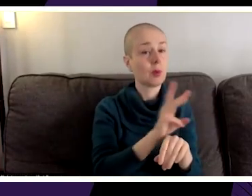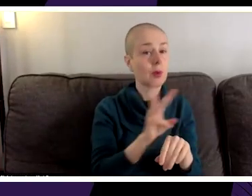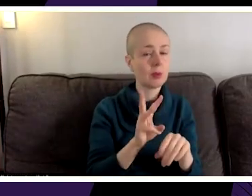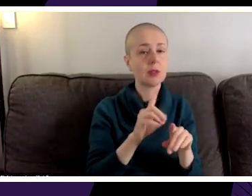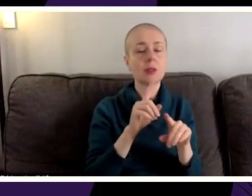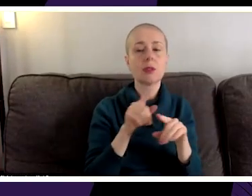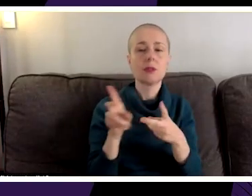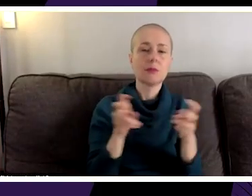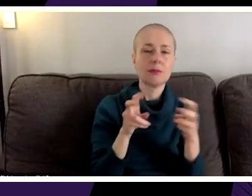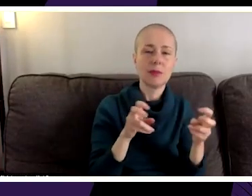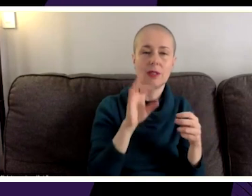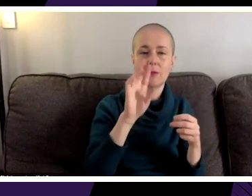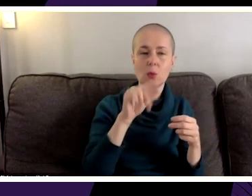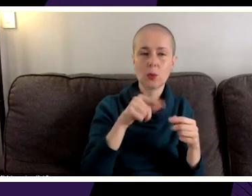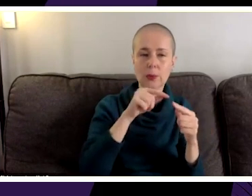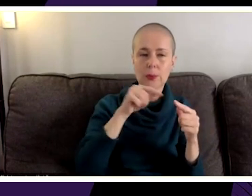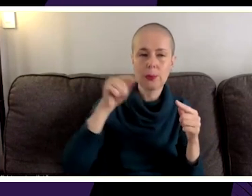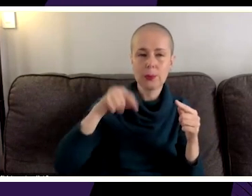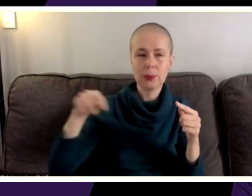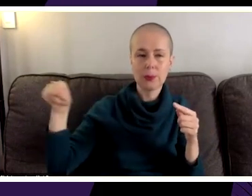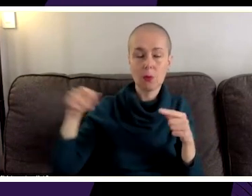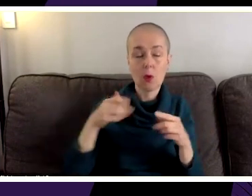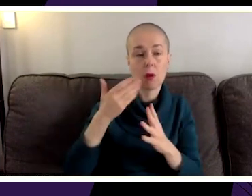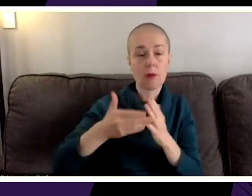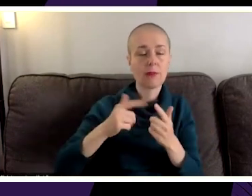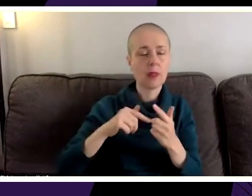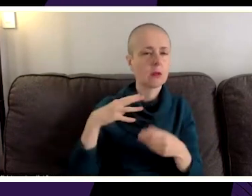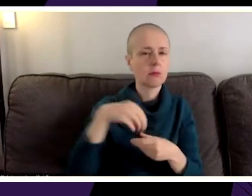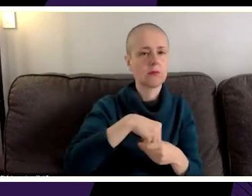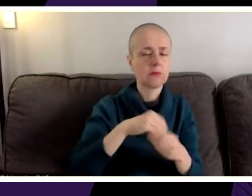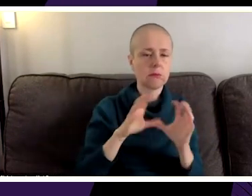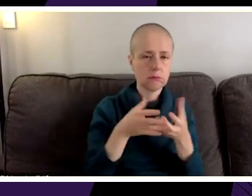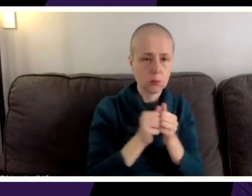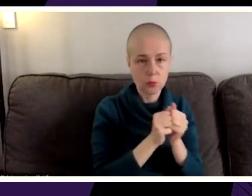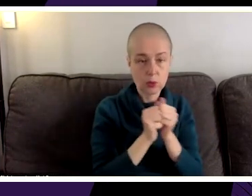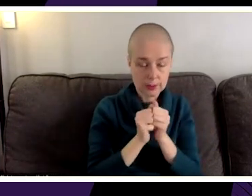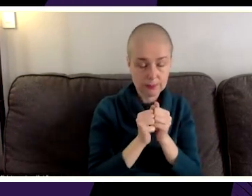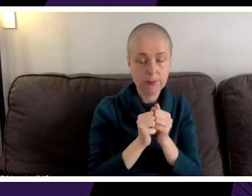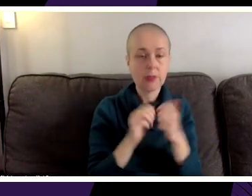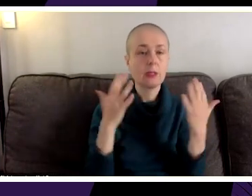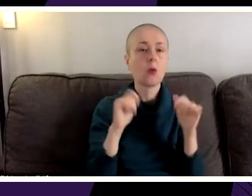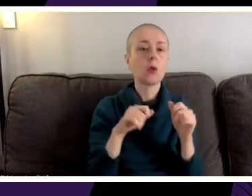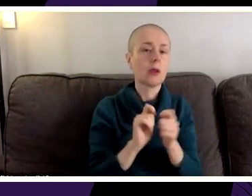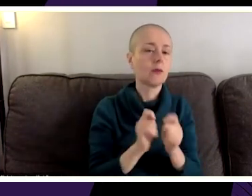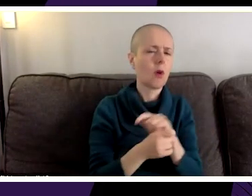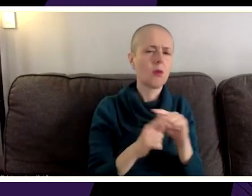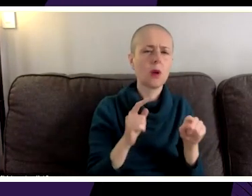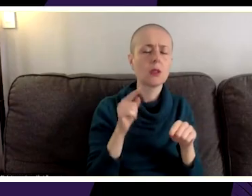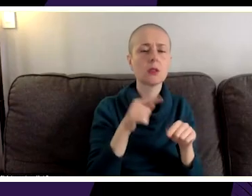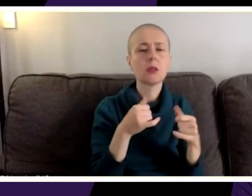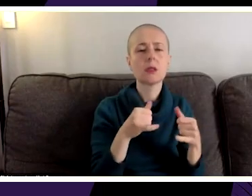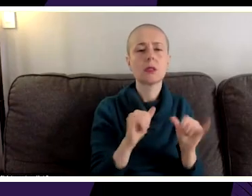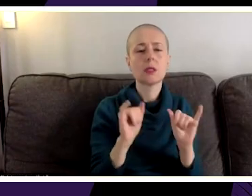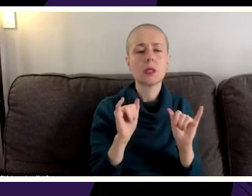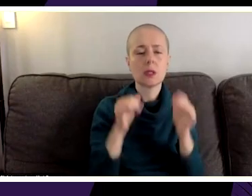archive. It is a collective sonic exploration in which sound can evolve. However, it still remains